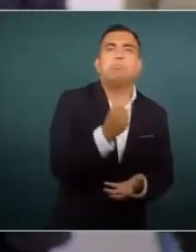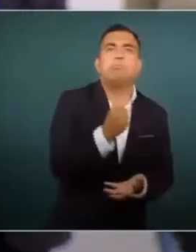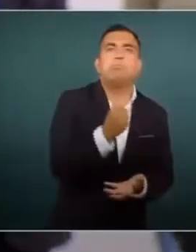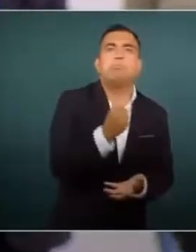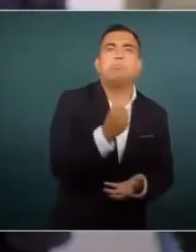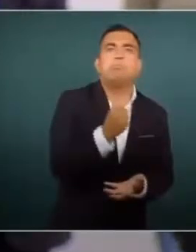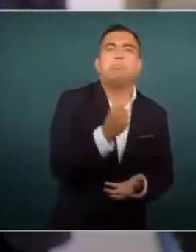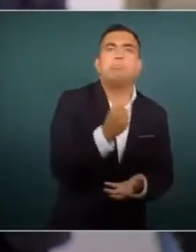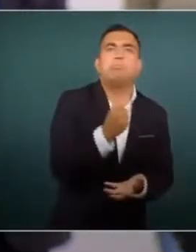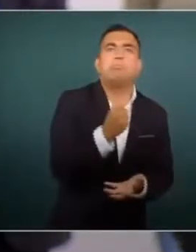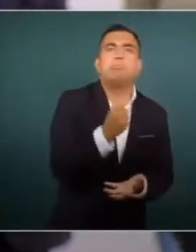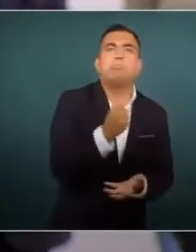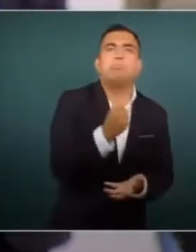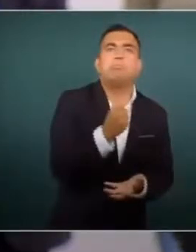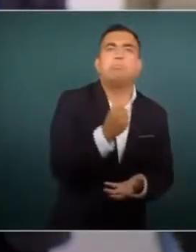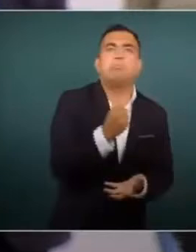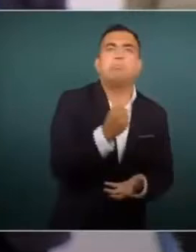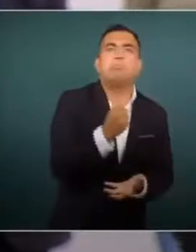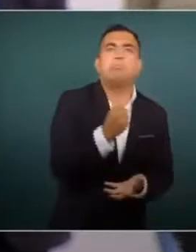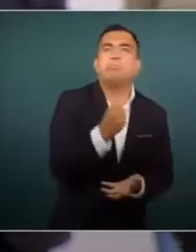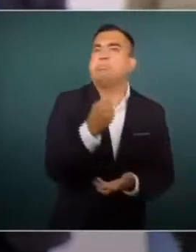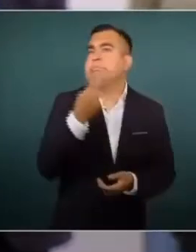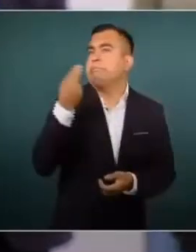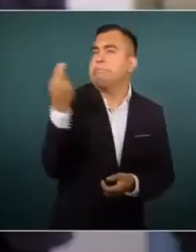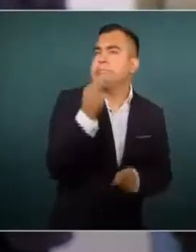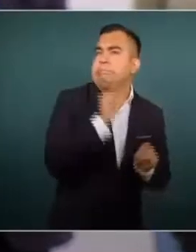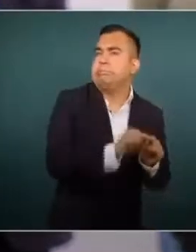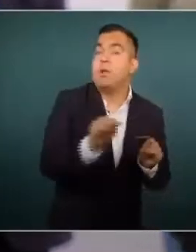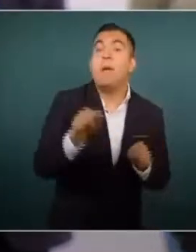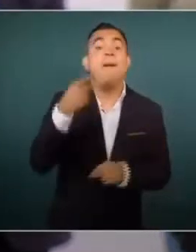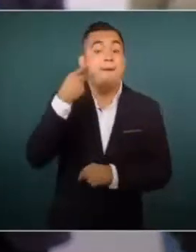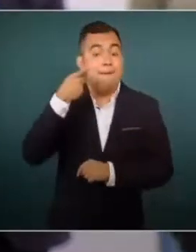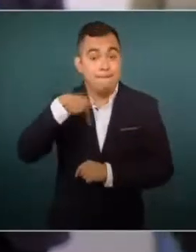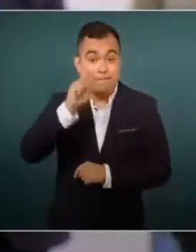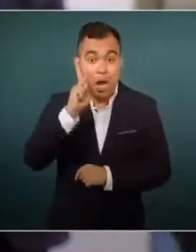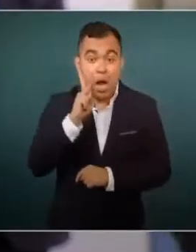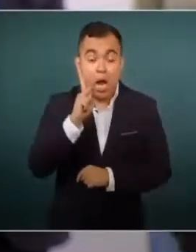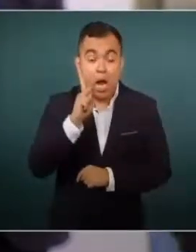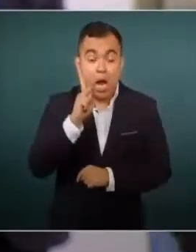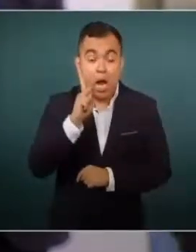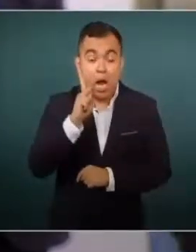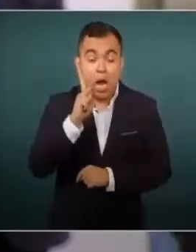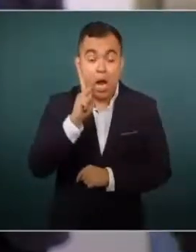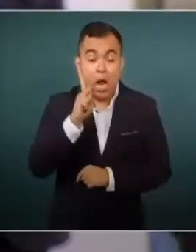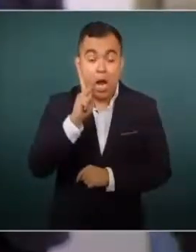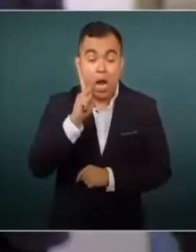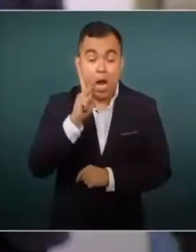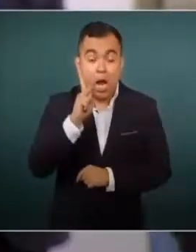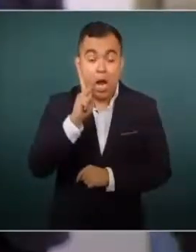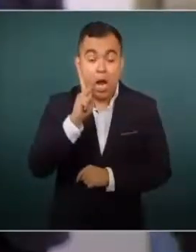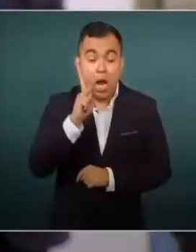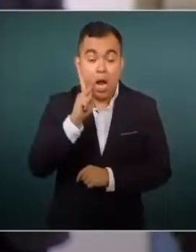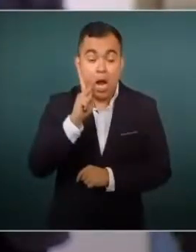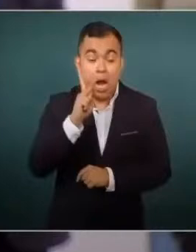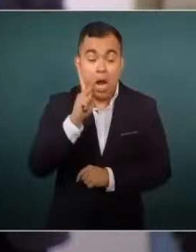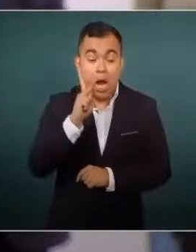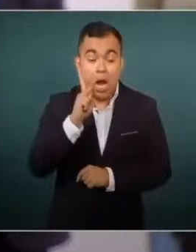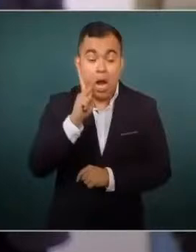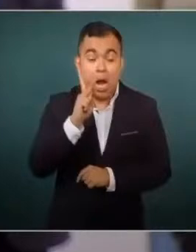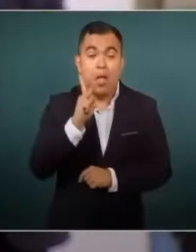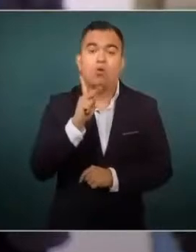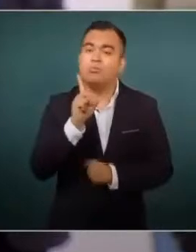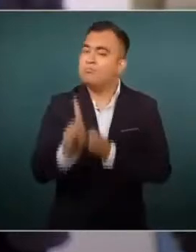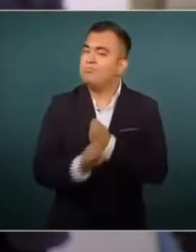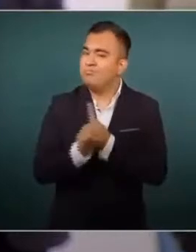for areas that need it, right? El problema es cuando nos encontramos The problem is that what we